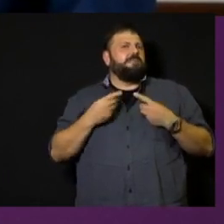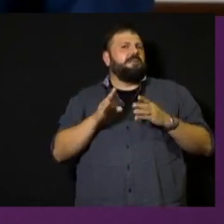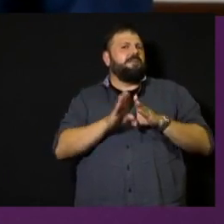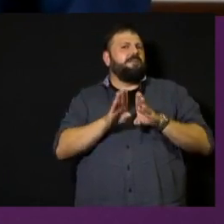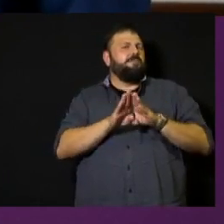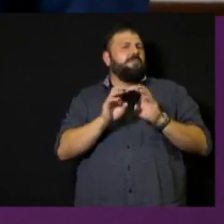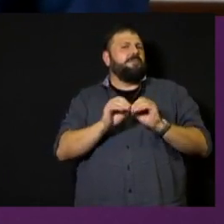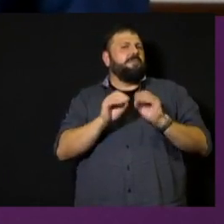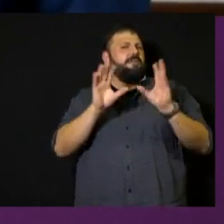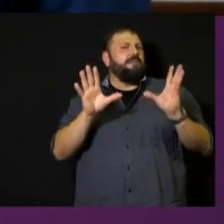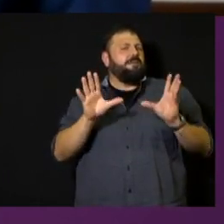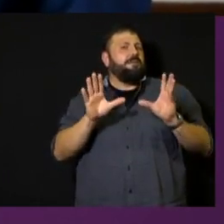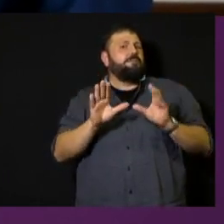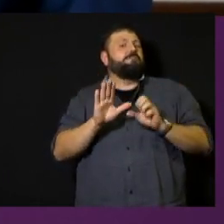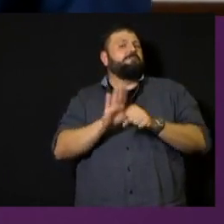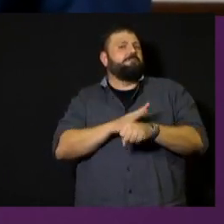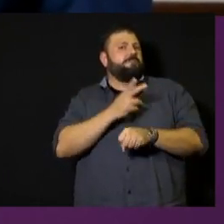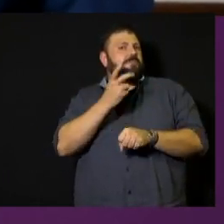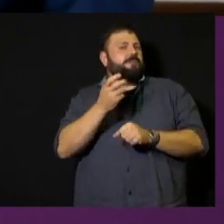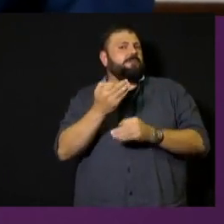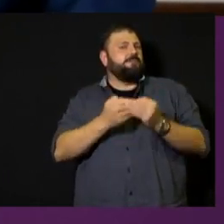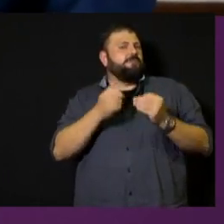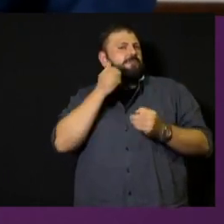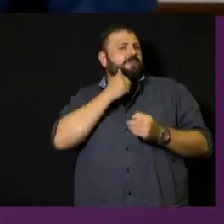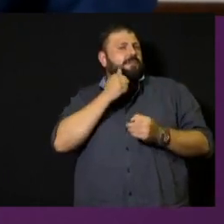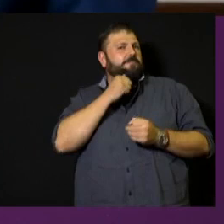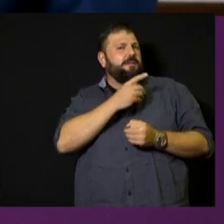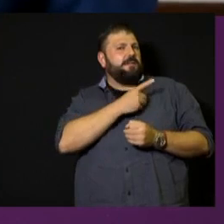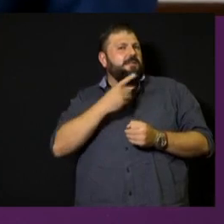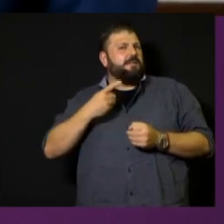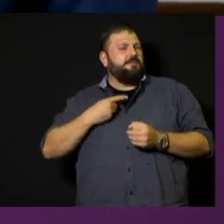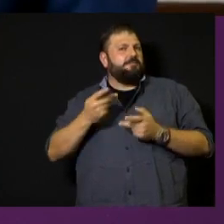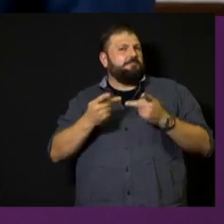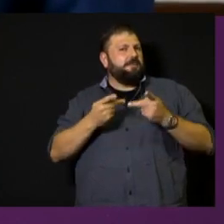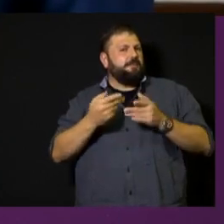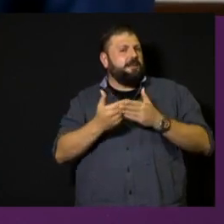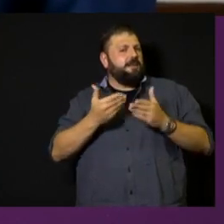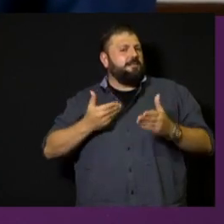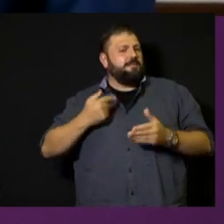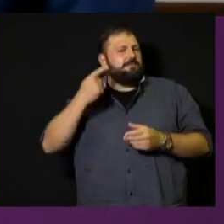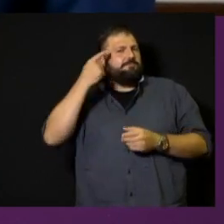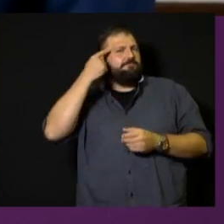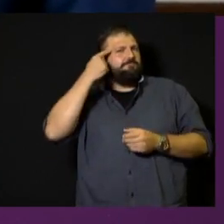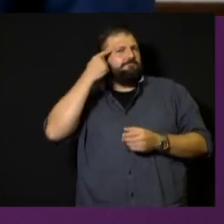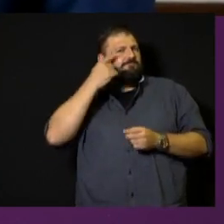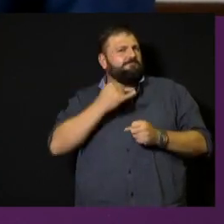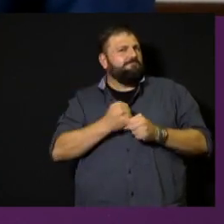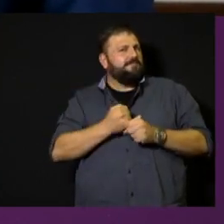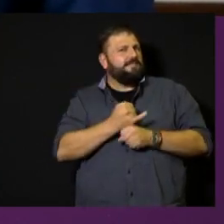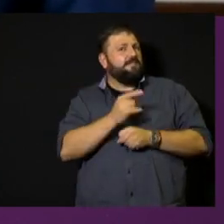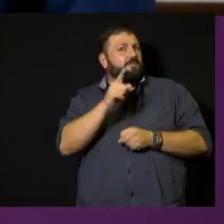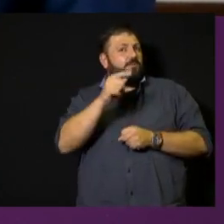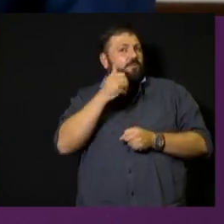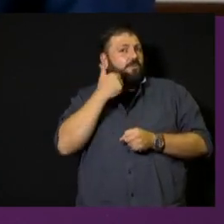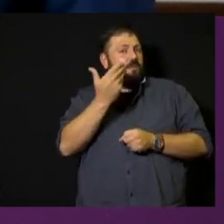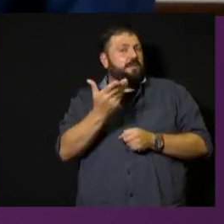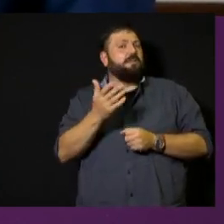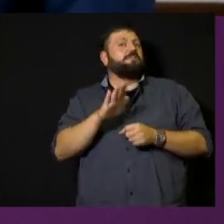you don't have the brains, but one of the first things you have to do is making the decision to go for something,